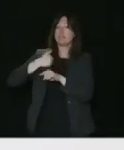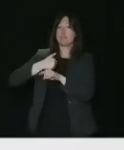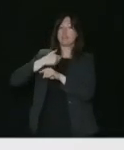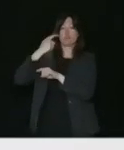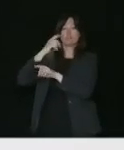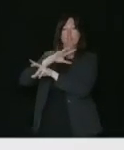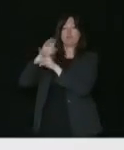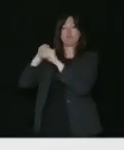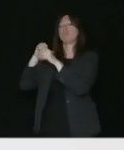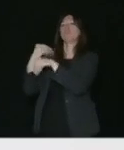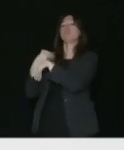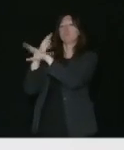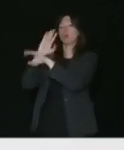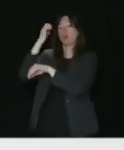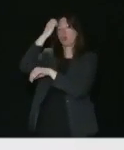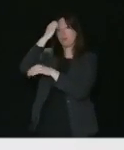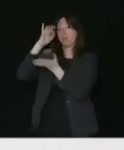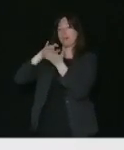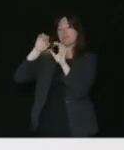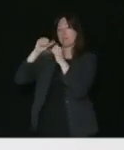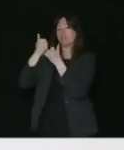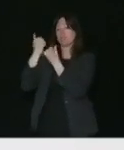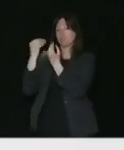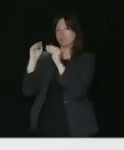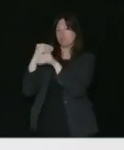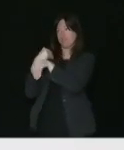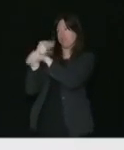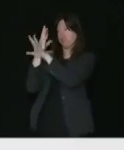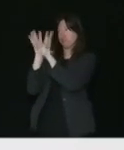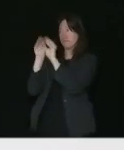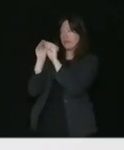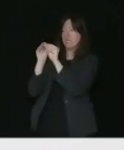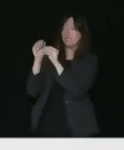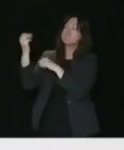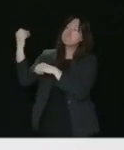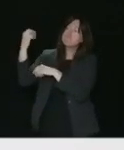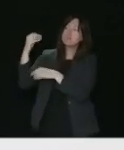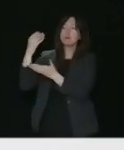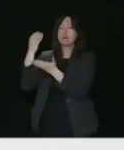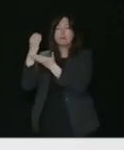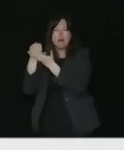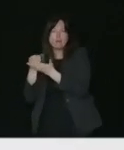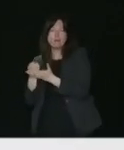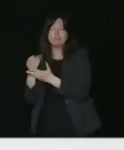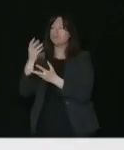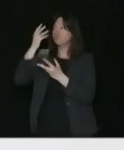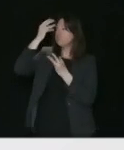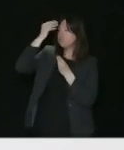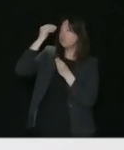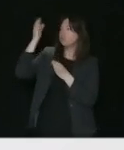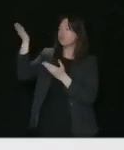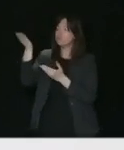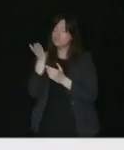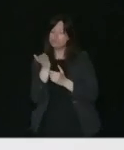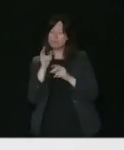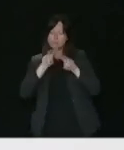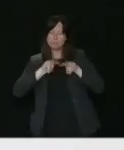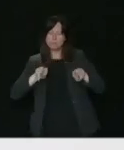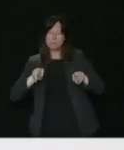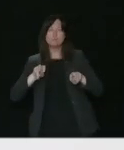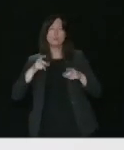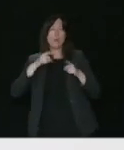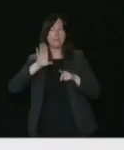of the European Medicines Agency, and so are well aware of the data and the evidence that was put forward in terms of what's happening in